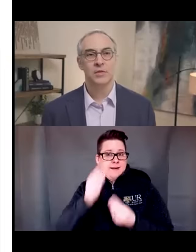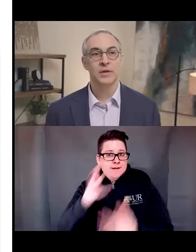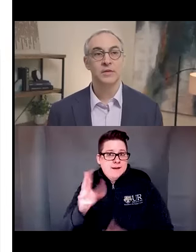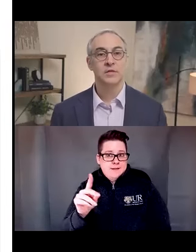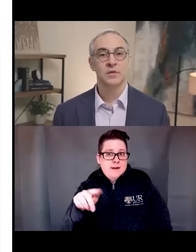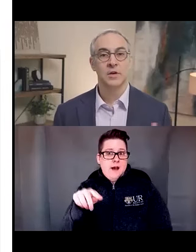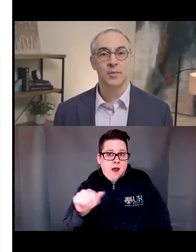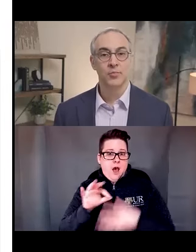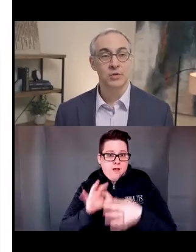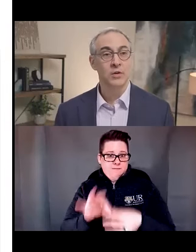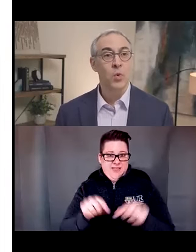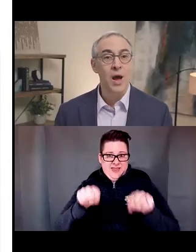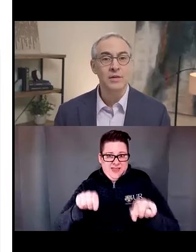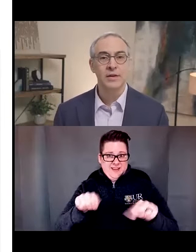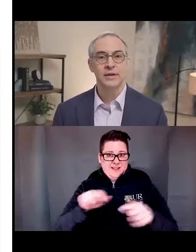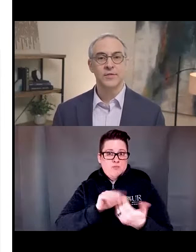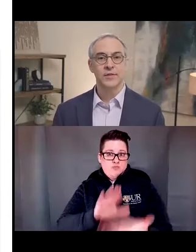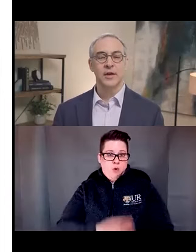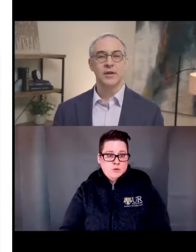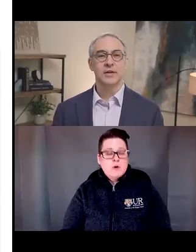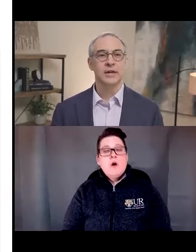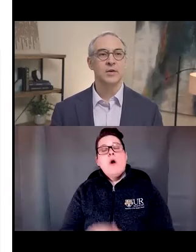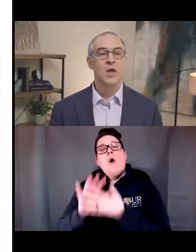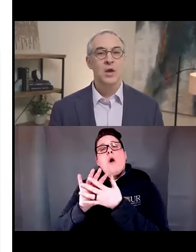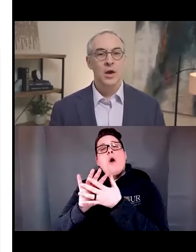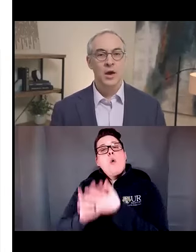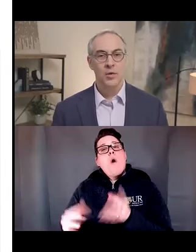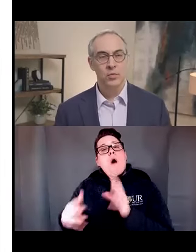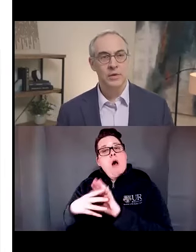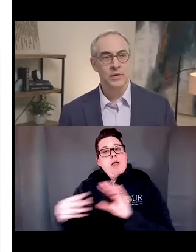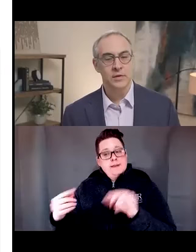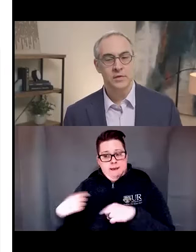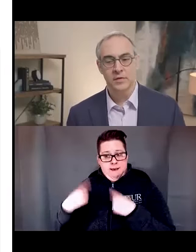about this approach. The qualitative data